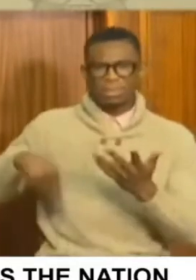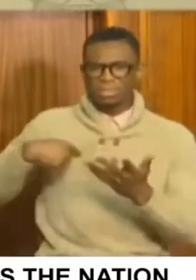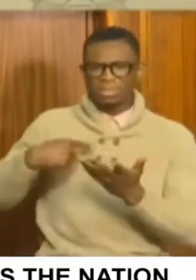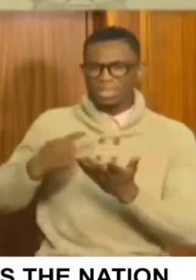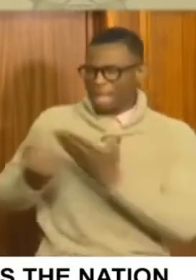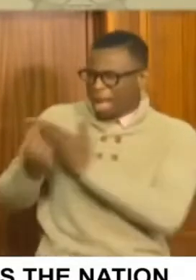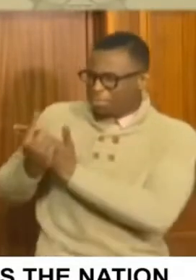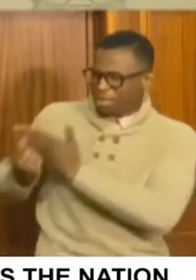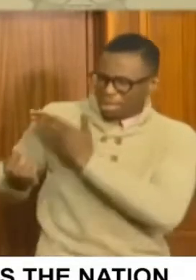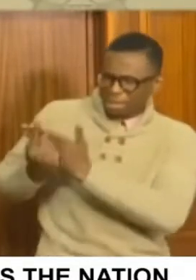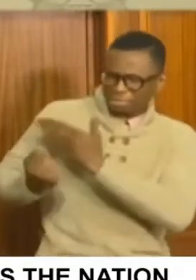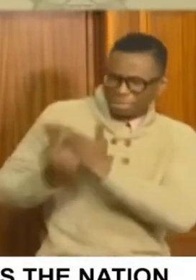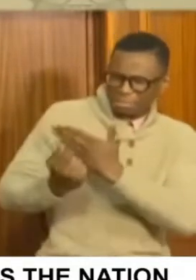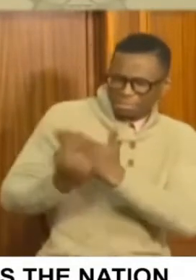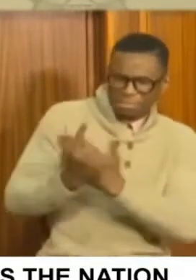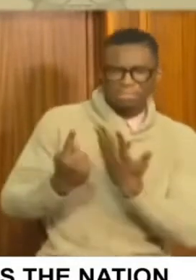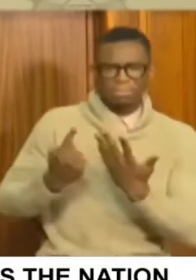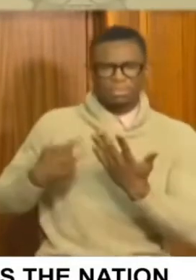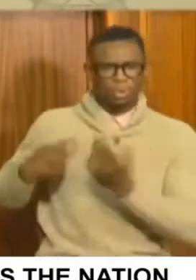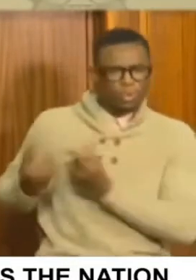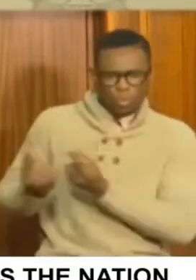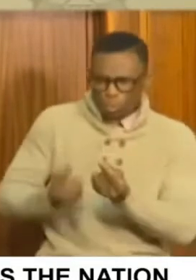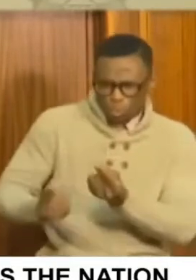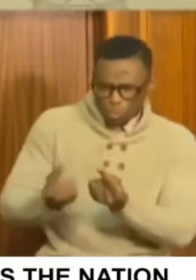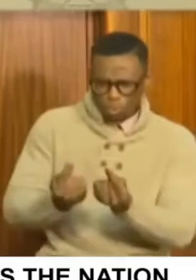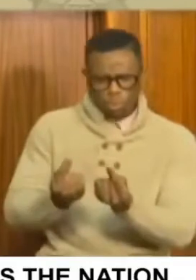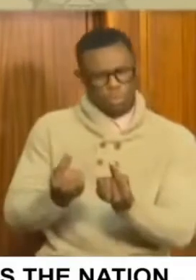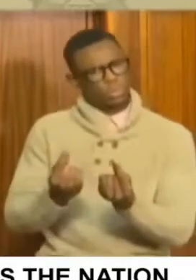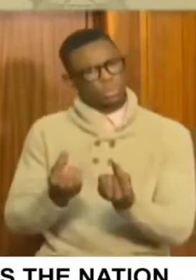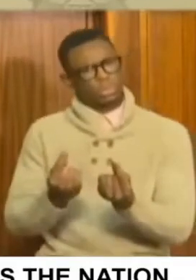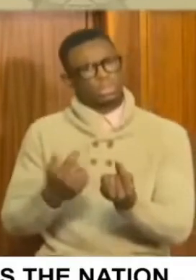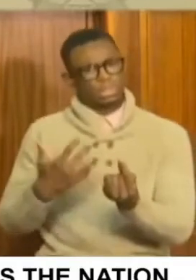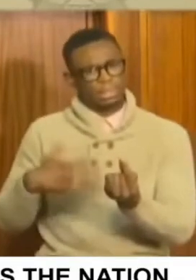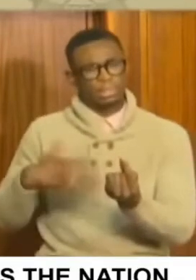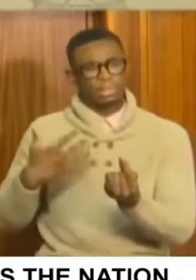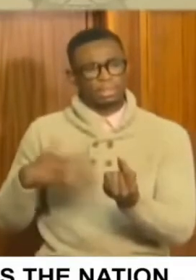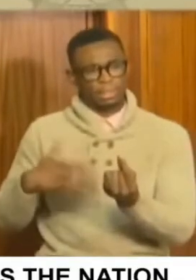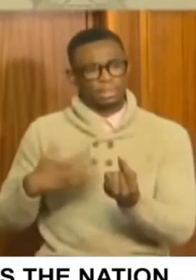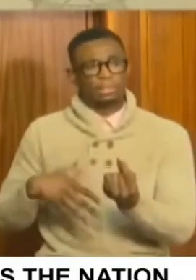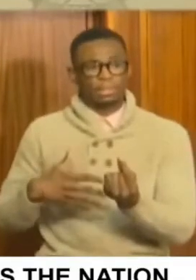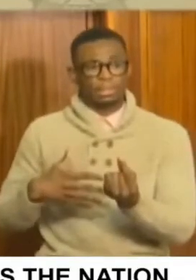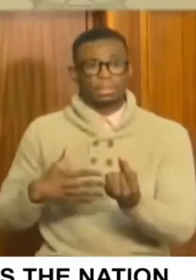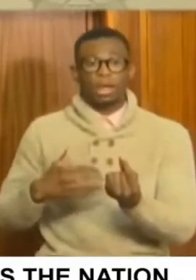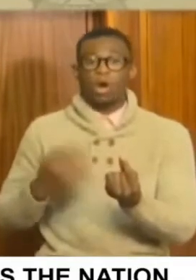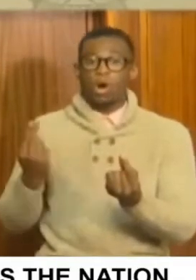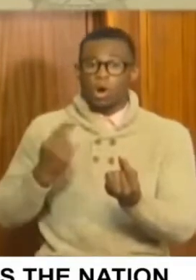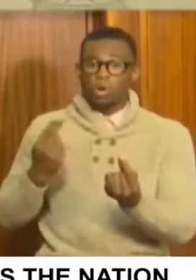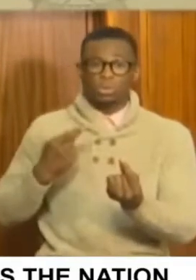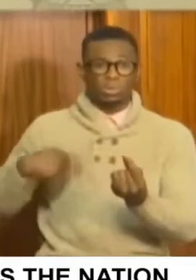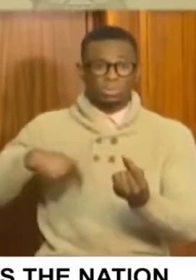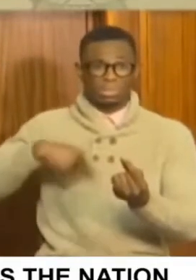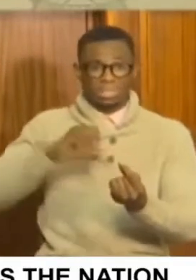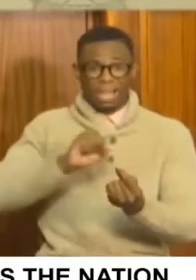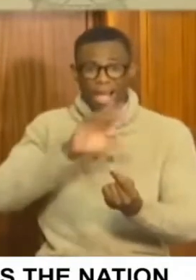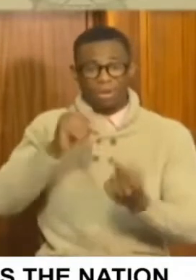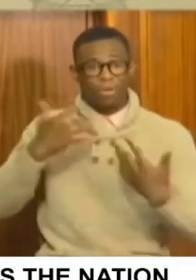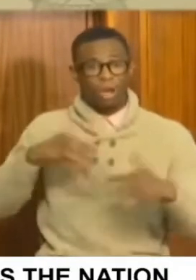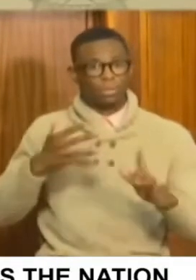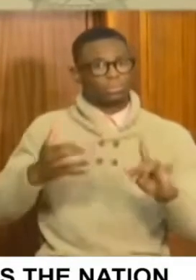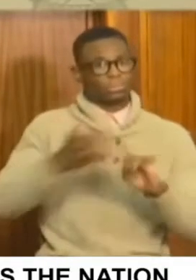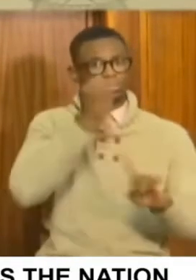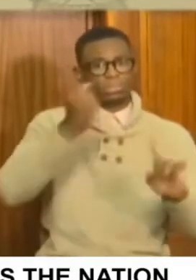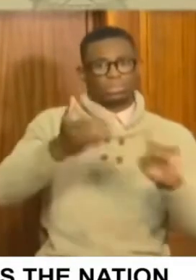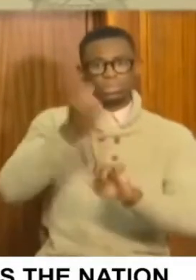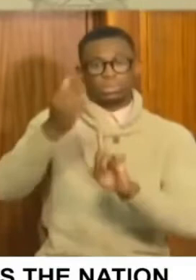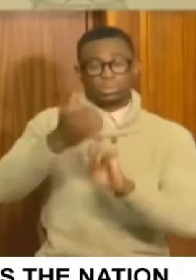experienced and done. And died. And after all that we have achieved as a nation. We haven't achieved jack squat. These